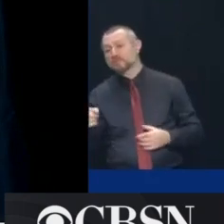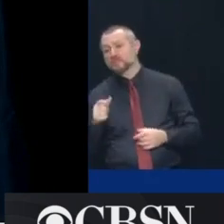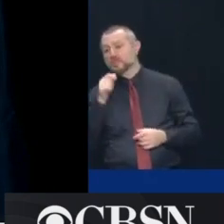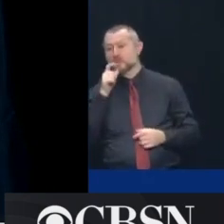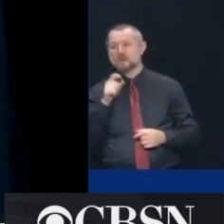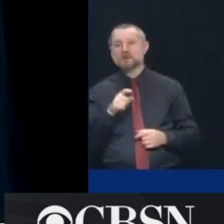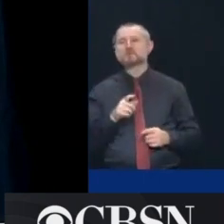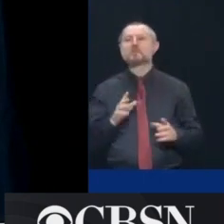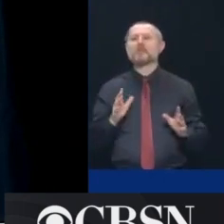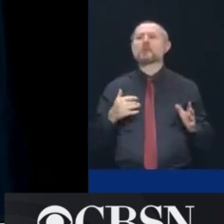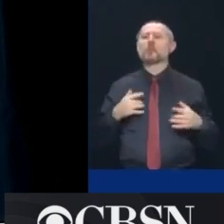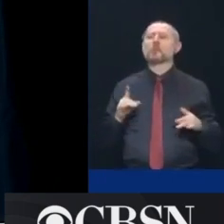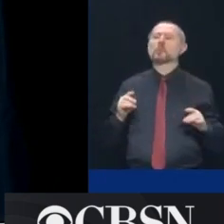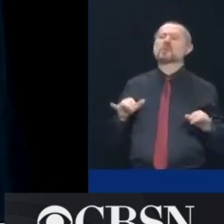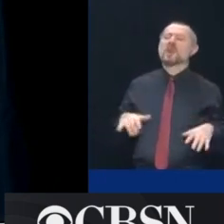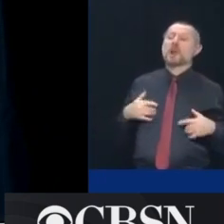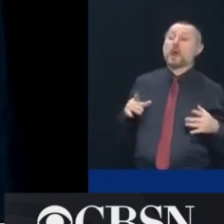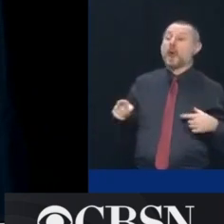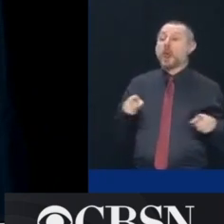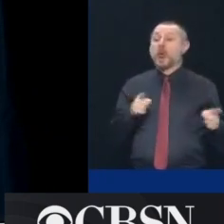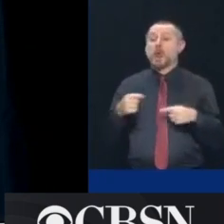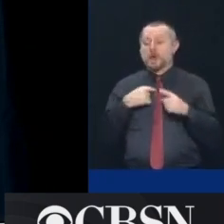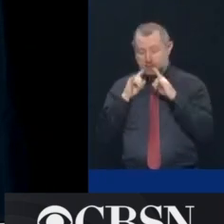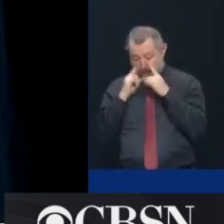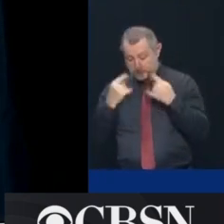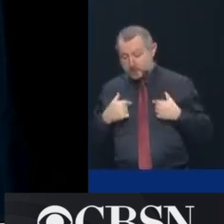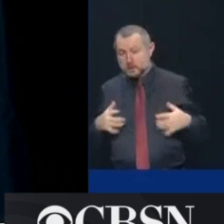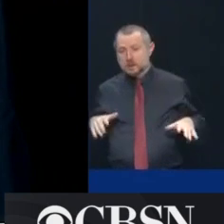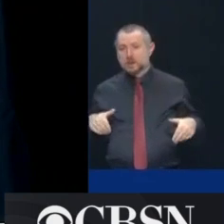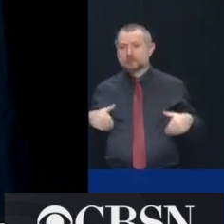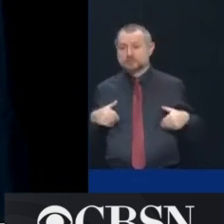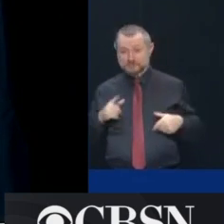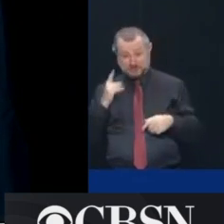wife. I'm not interested in your political opinion.